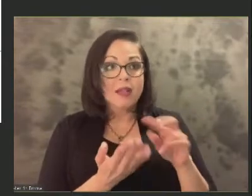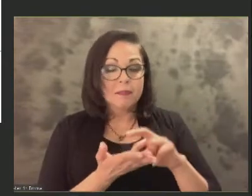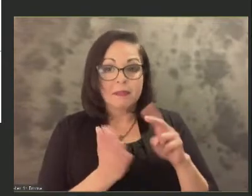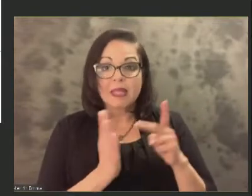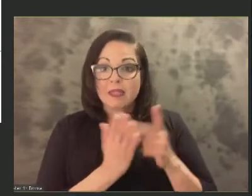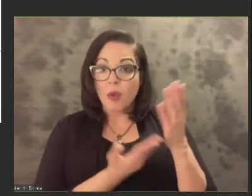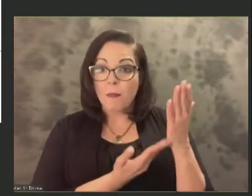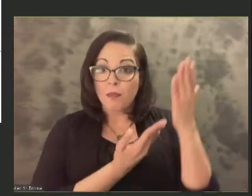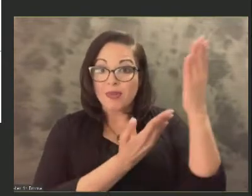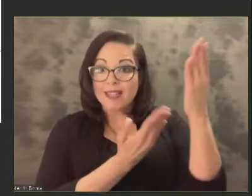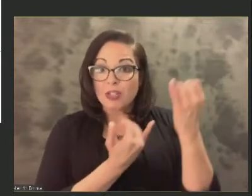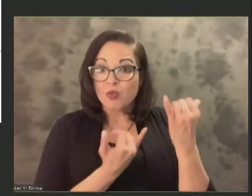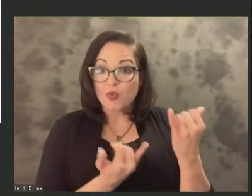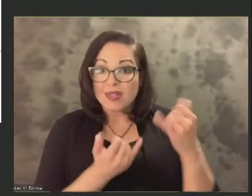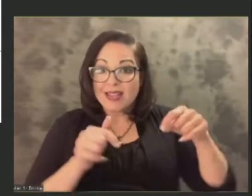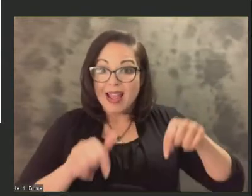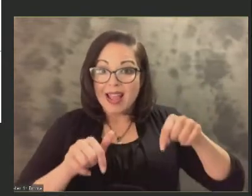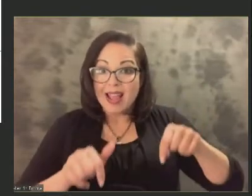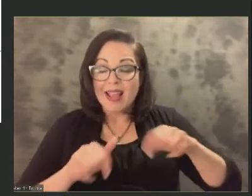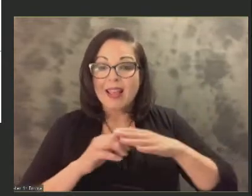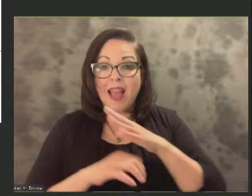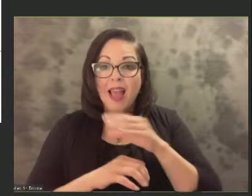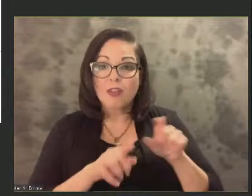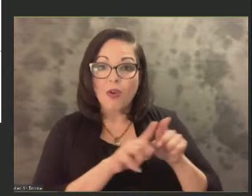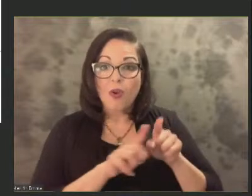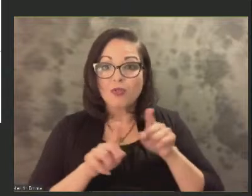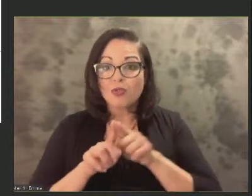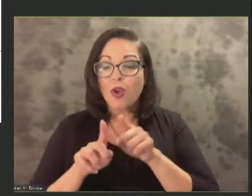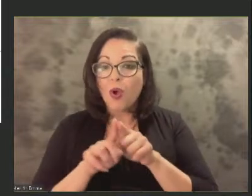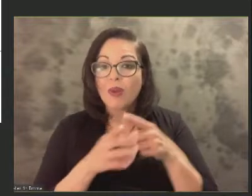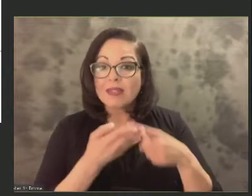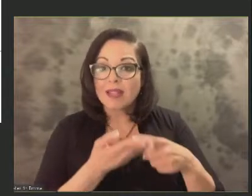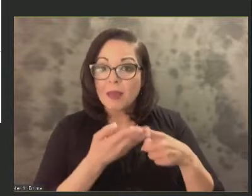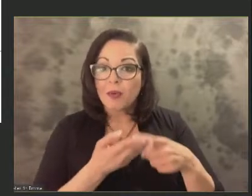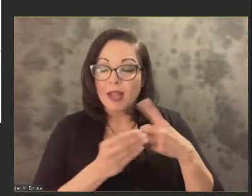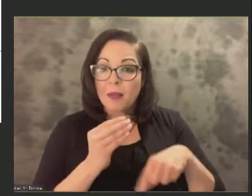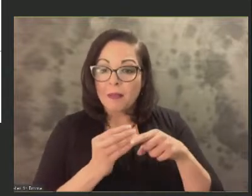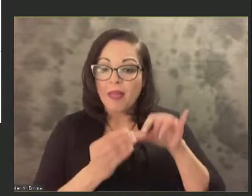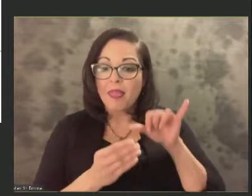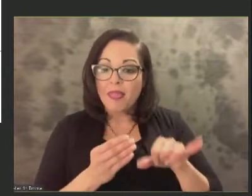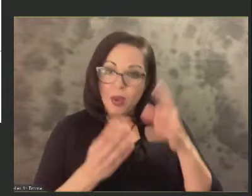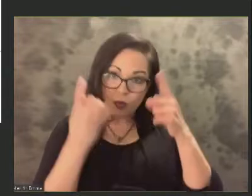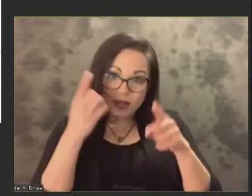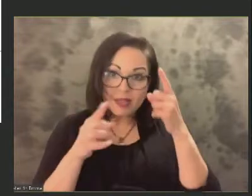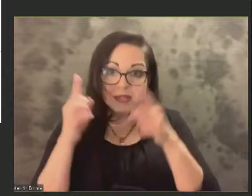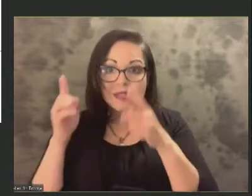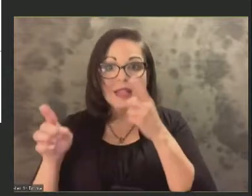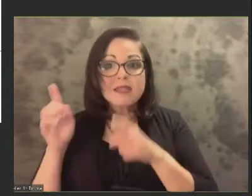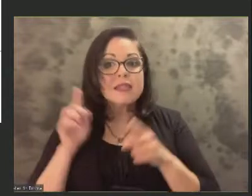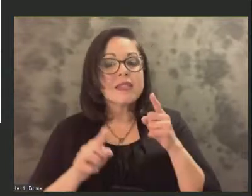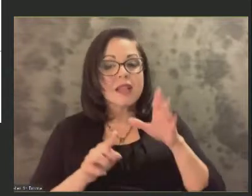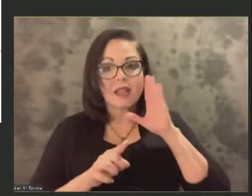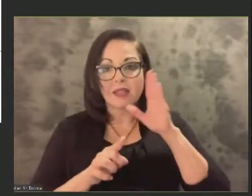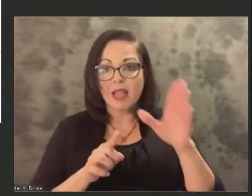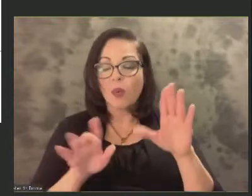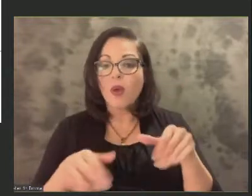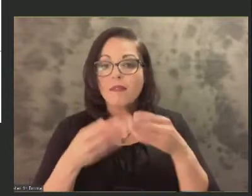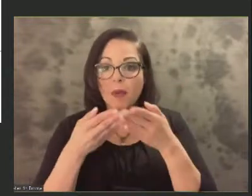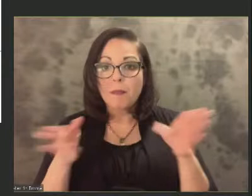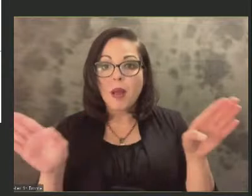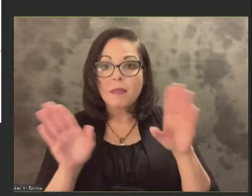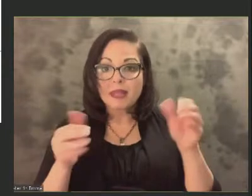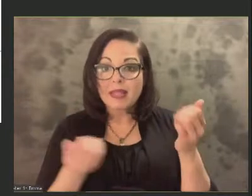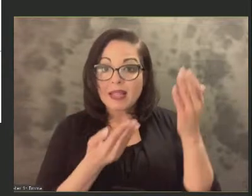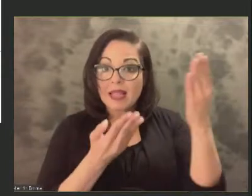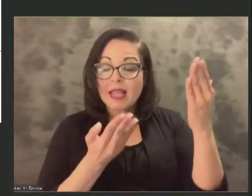present today and deliberate on them. And upon consensus, they will vote on them publicly at